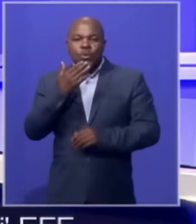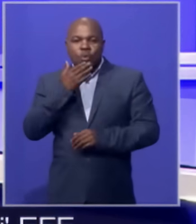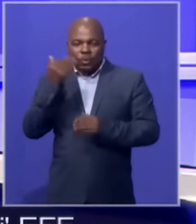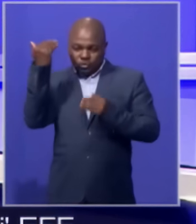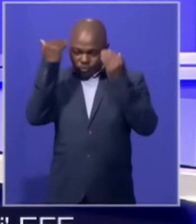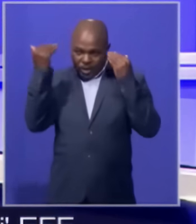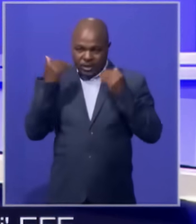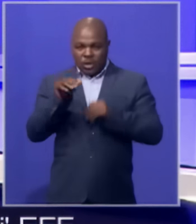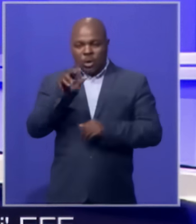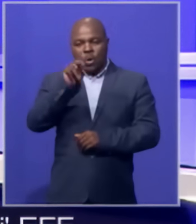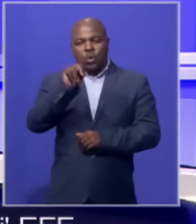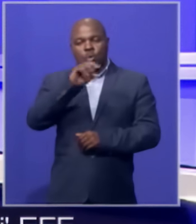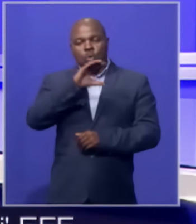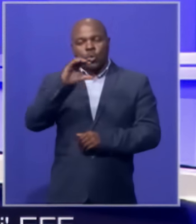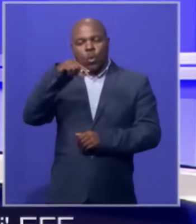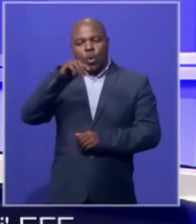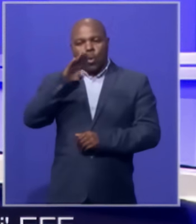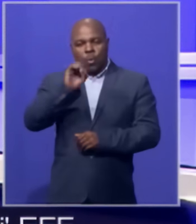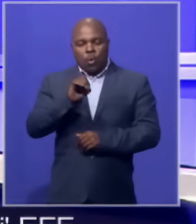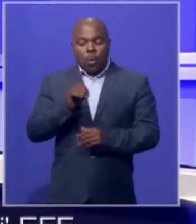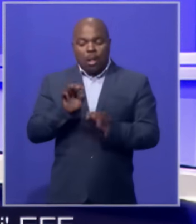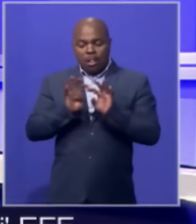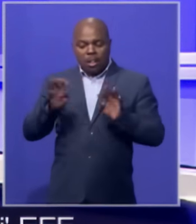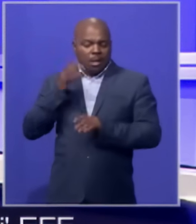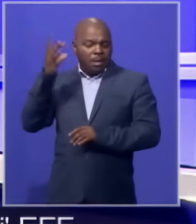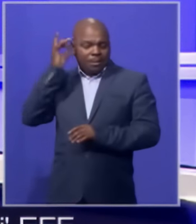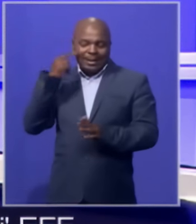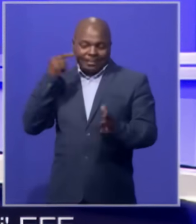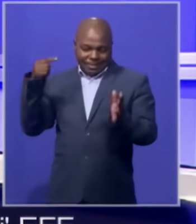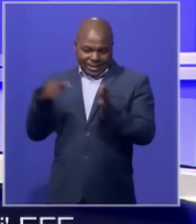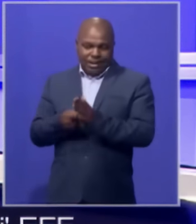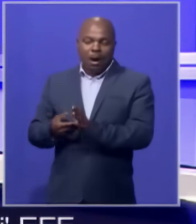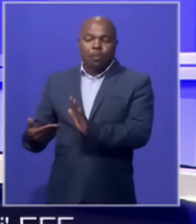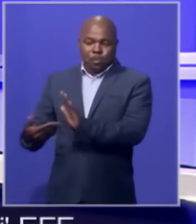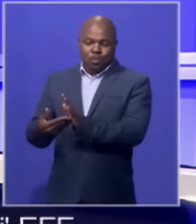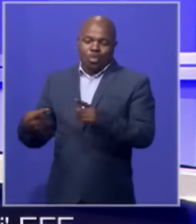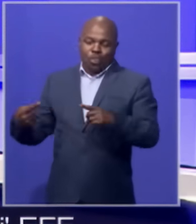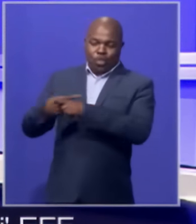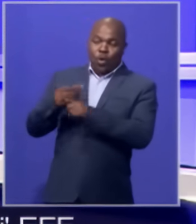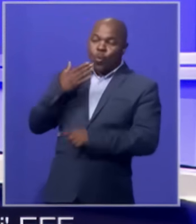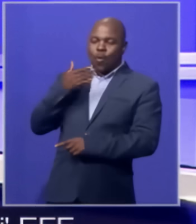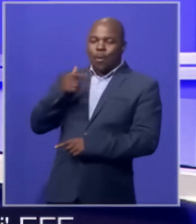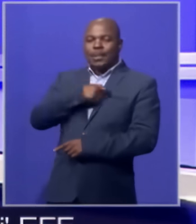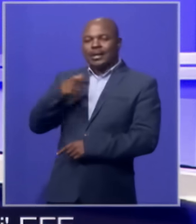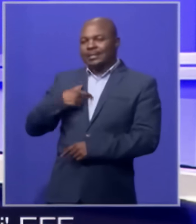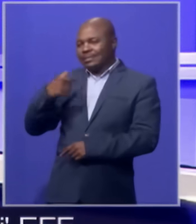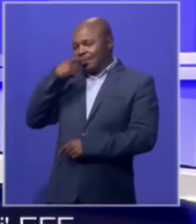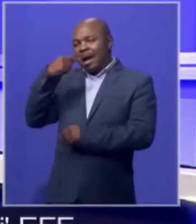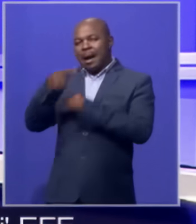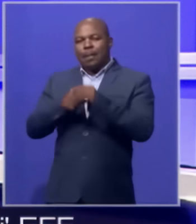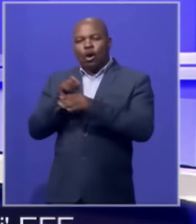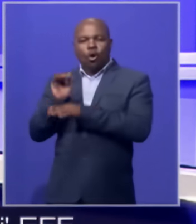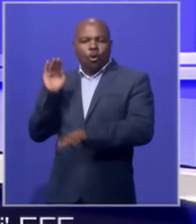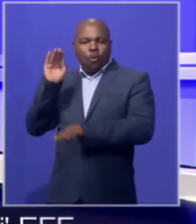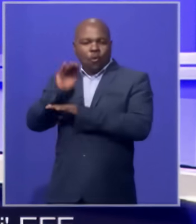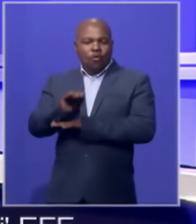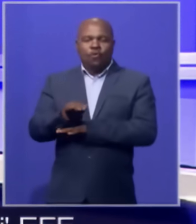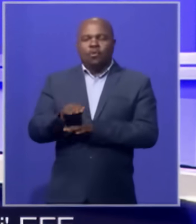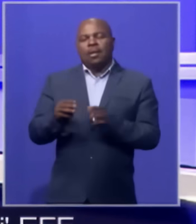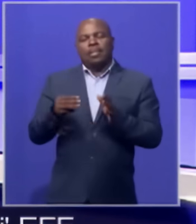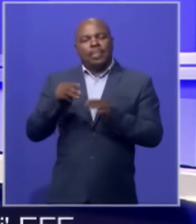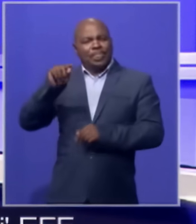ya phanele e hweditše gore go na le bohlatsi bjo bo tiilego kgahlanong le mopresidente Cyril Ramaphosa ka ga diketekete tša $, tša